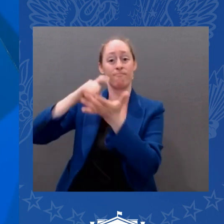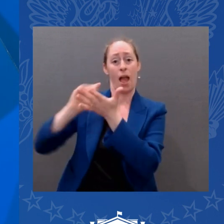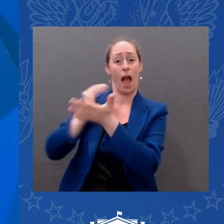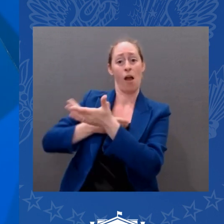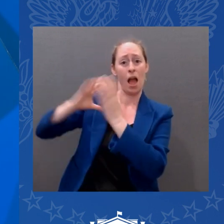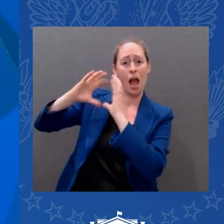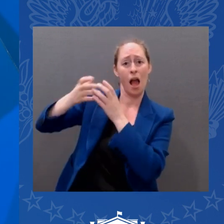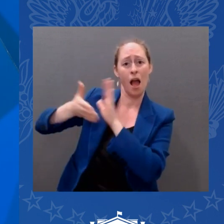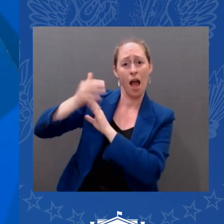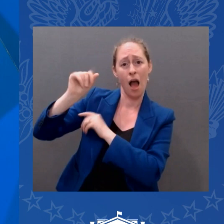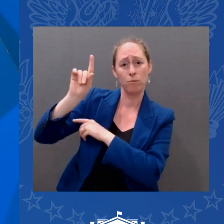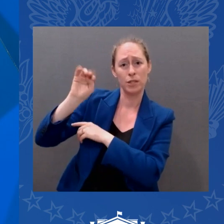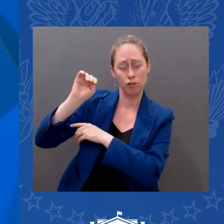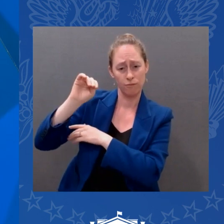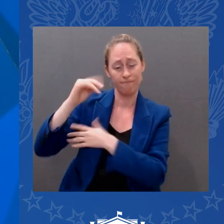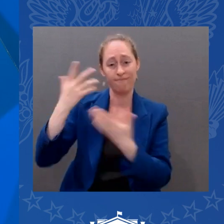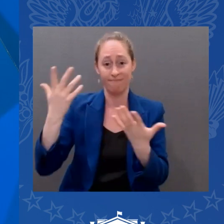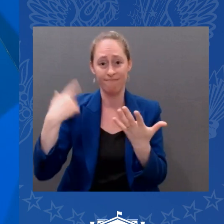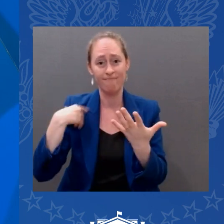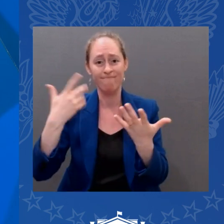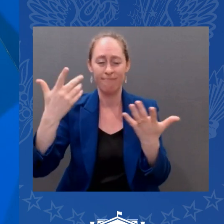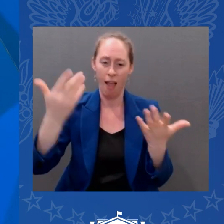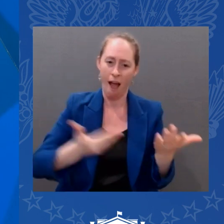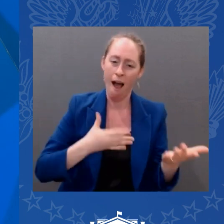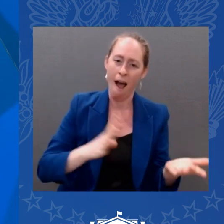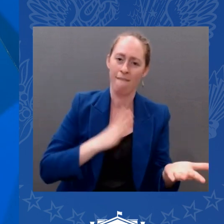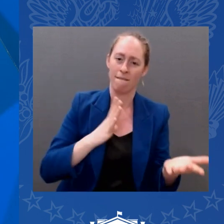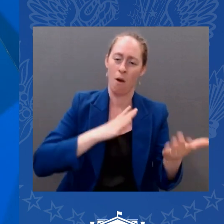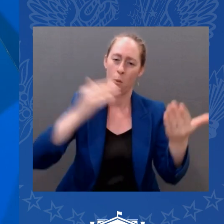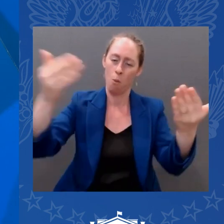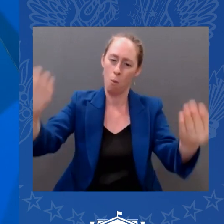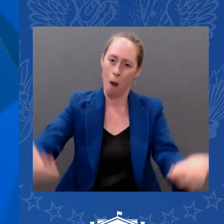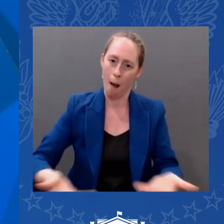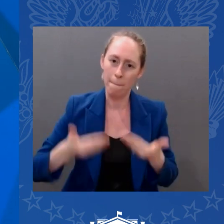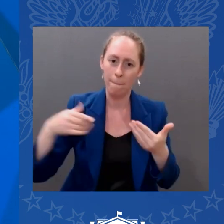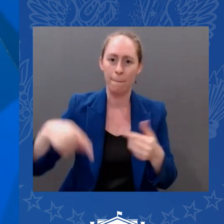9th Summit of the Americas.